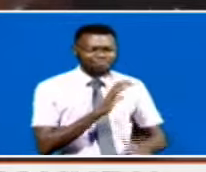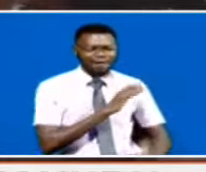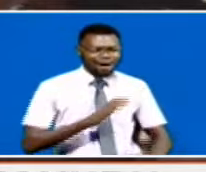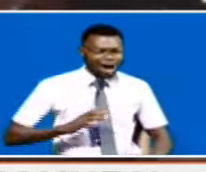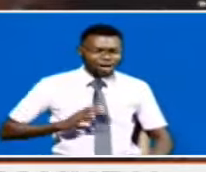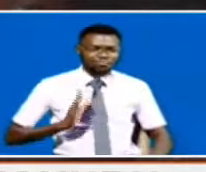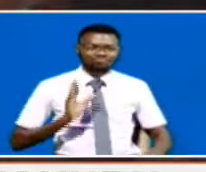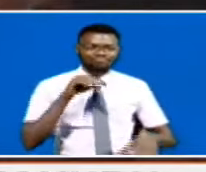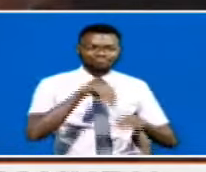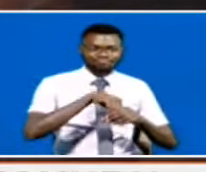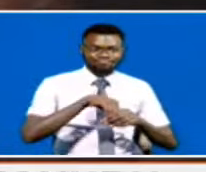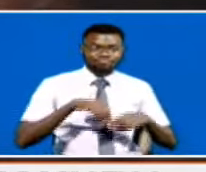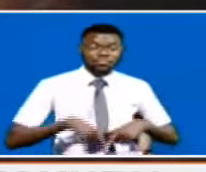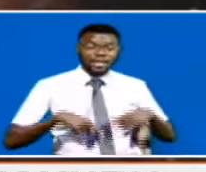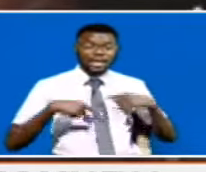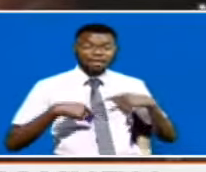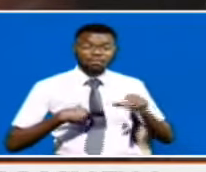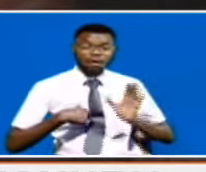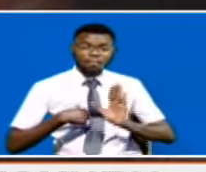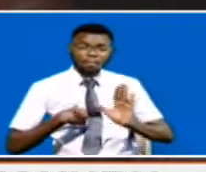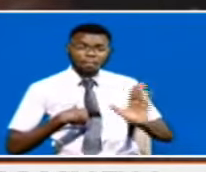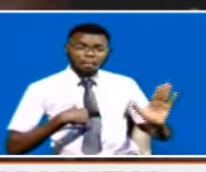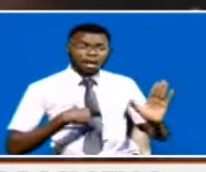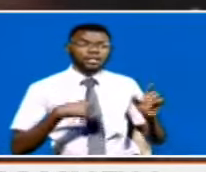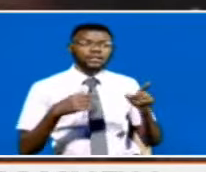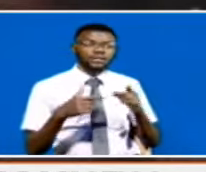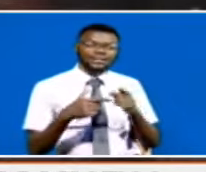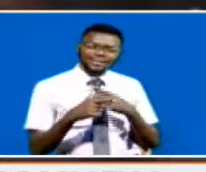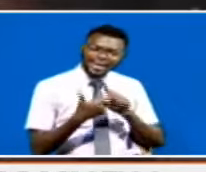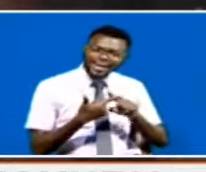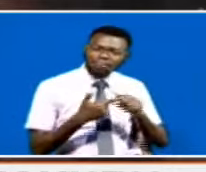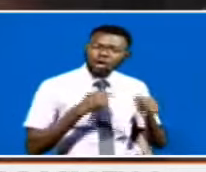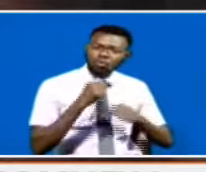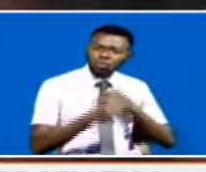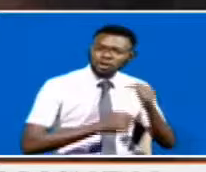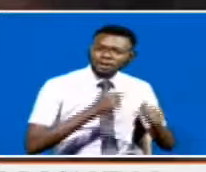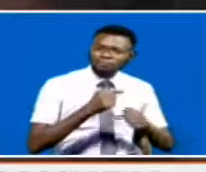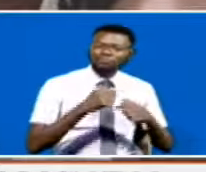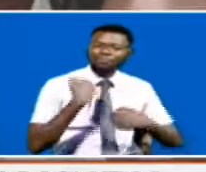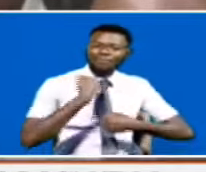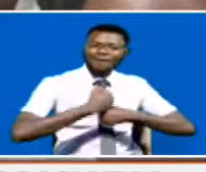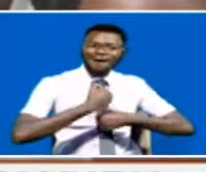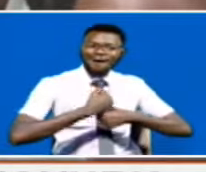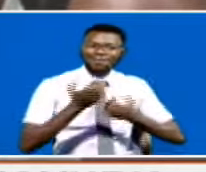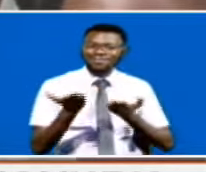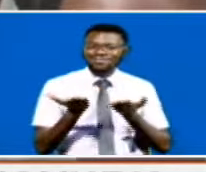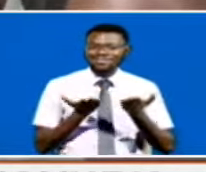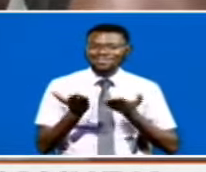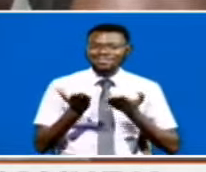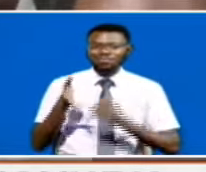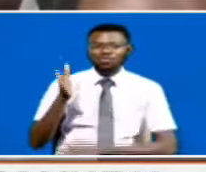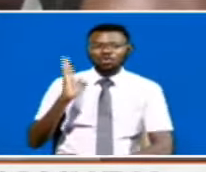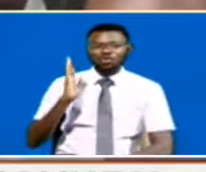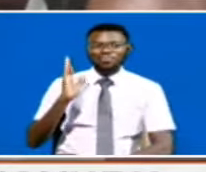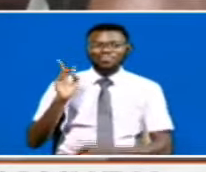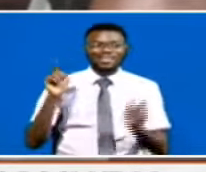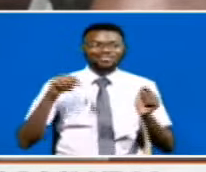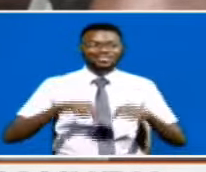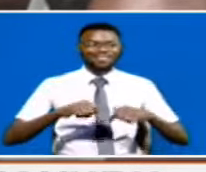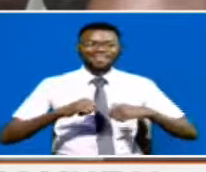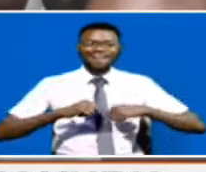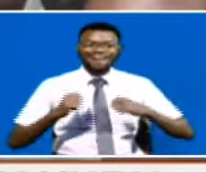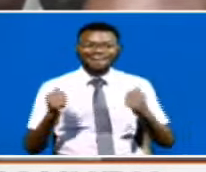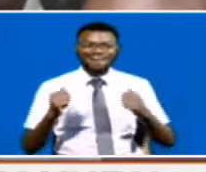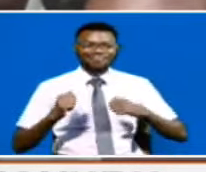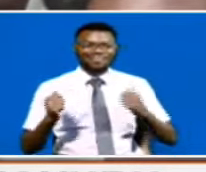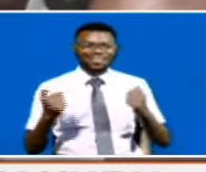na wazidi kujiandaa kwa ajili ya kurudi kwa Yesu na mara ya pili wakimfanyia Mungu kazi. Leo niko na furaha mingi sana kuwa